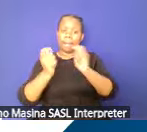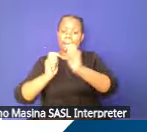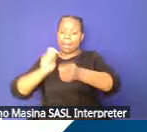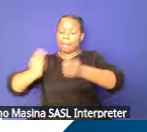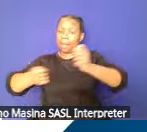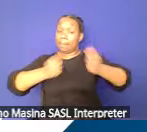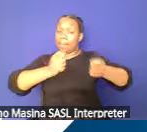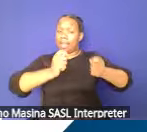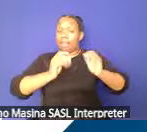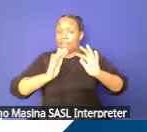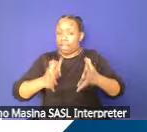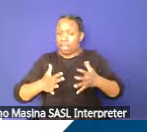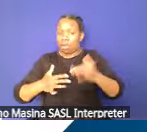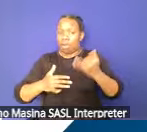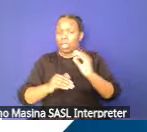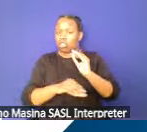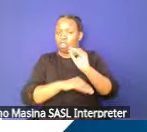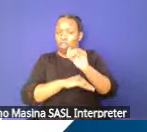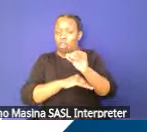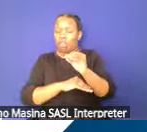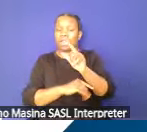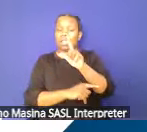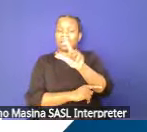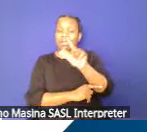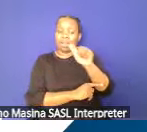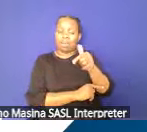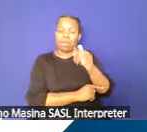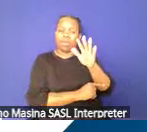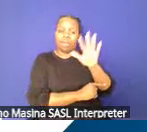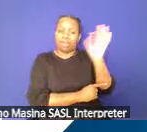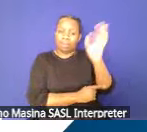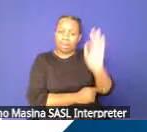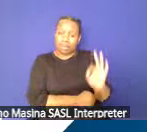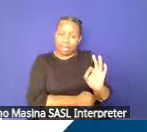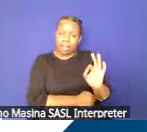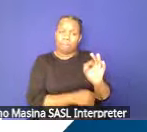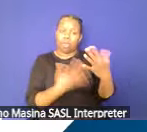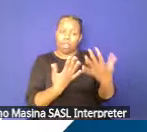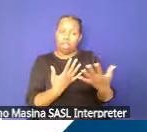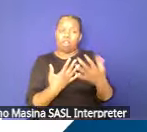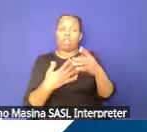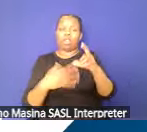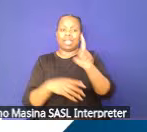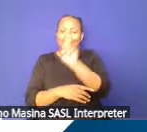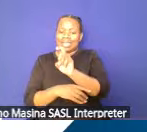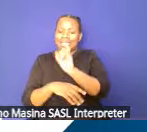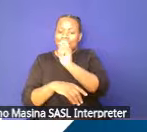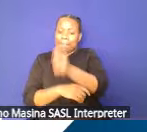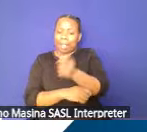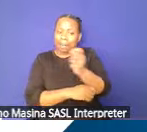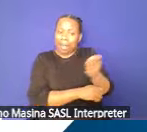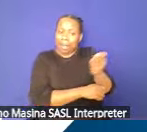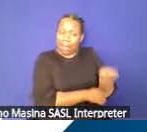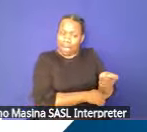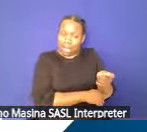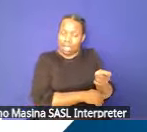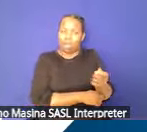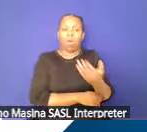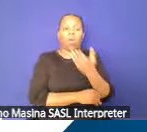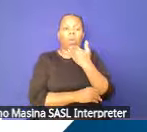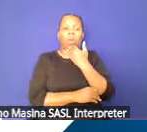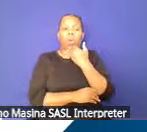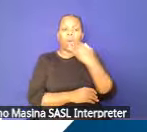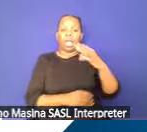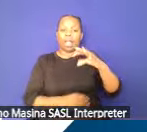which exceeds 7.5% of a taxpayer's taxable income.